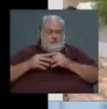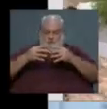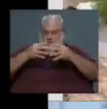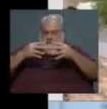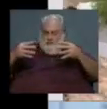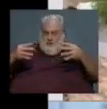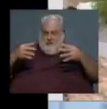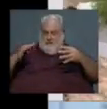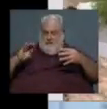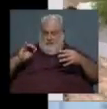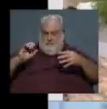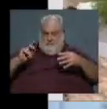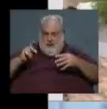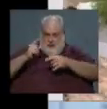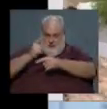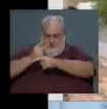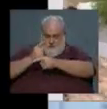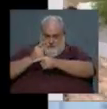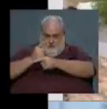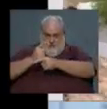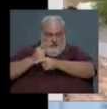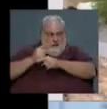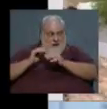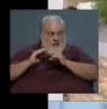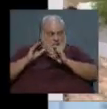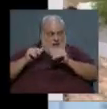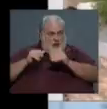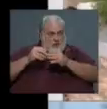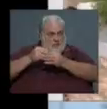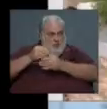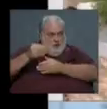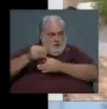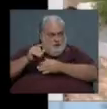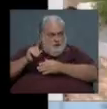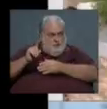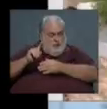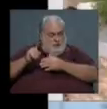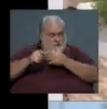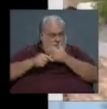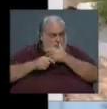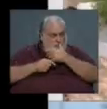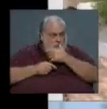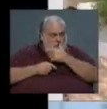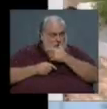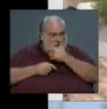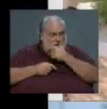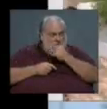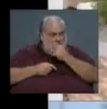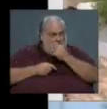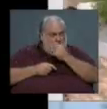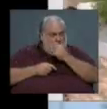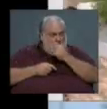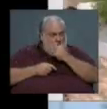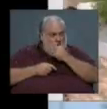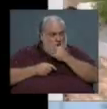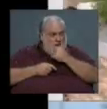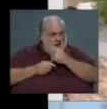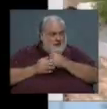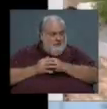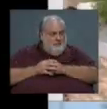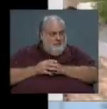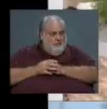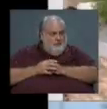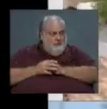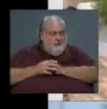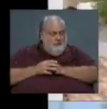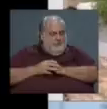correct? Yes. And the house that you purchased was where? On this vacant lot right here? On